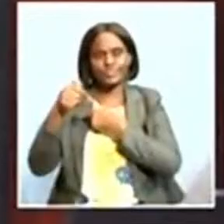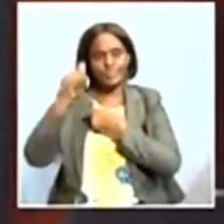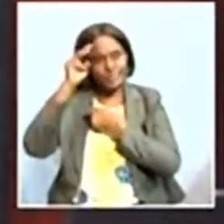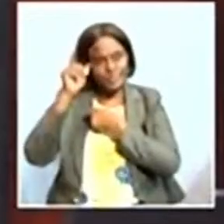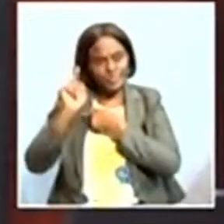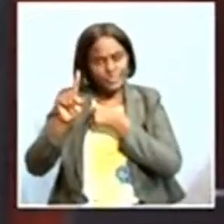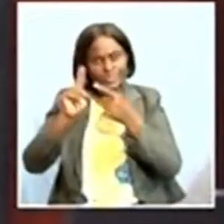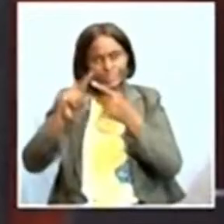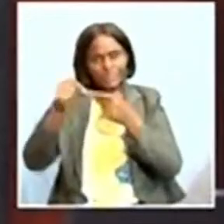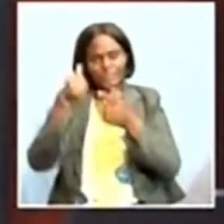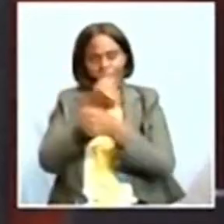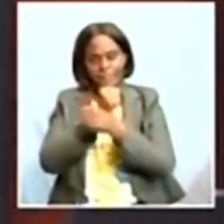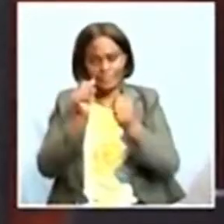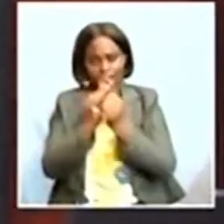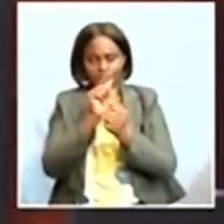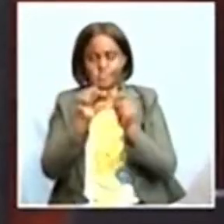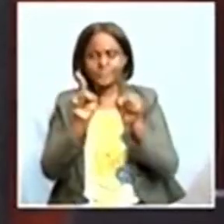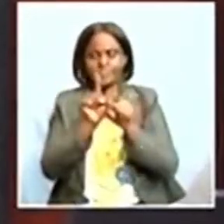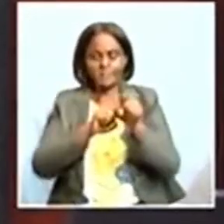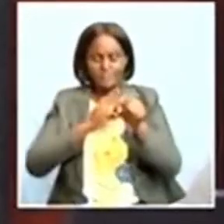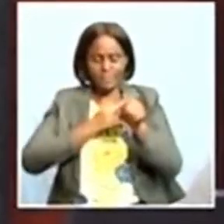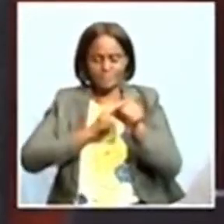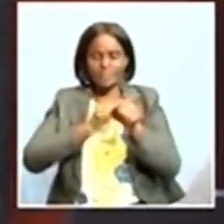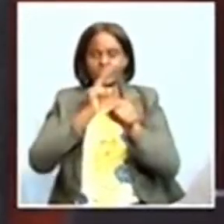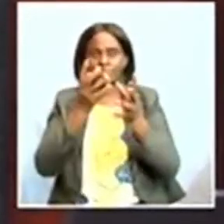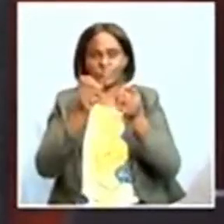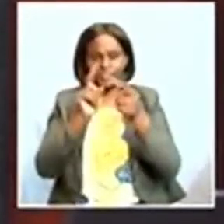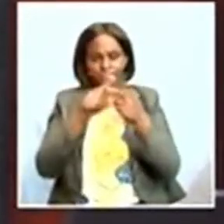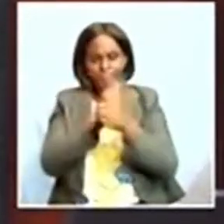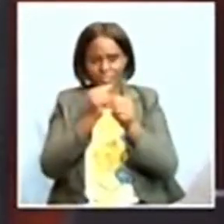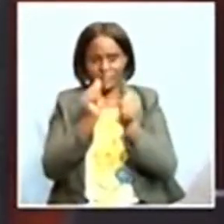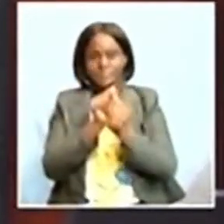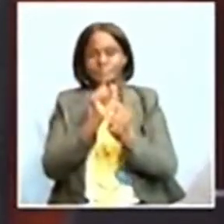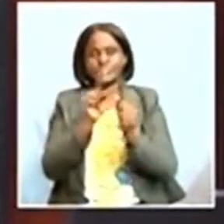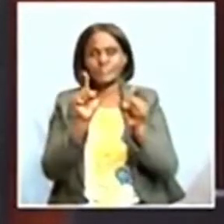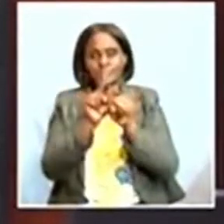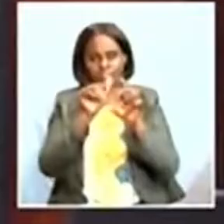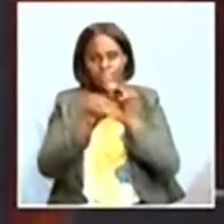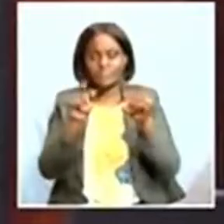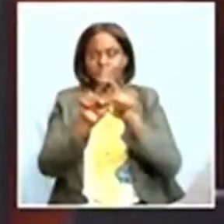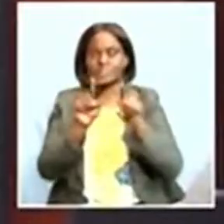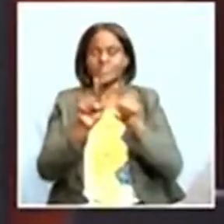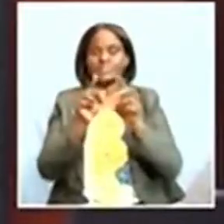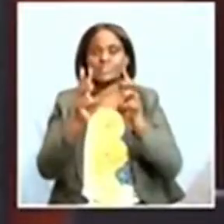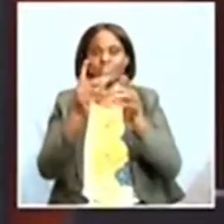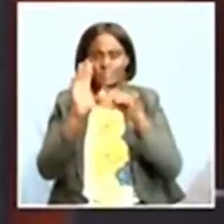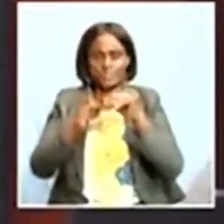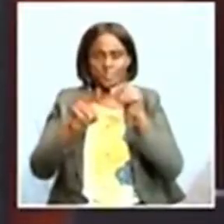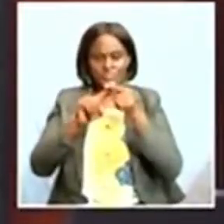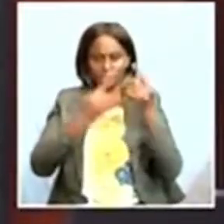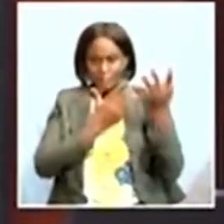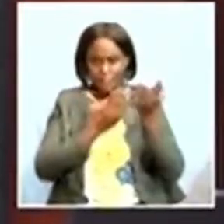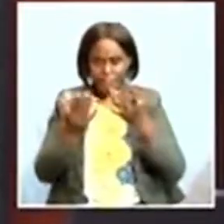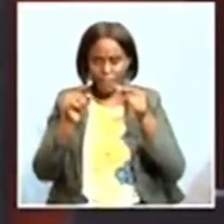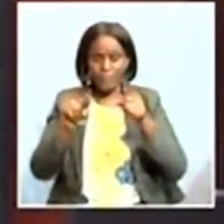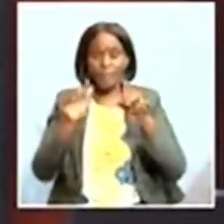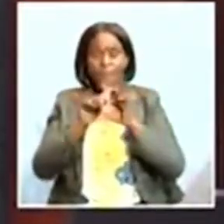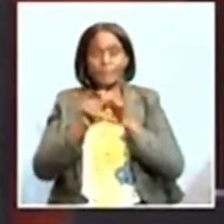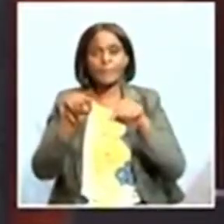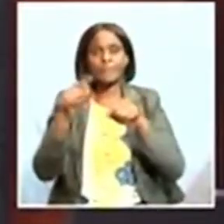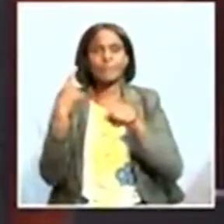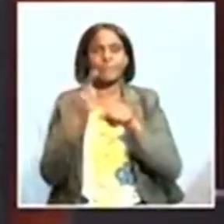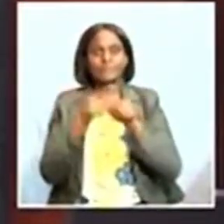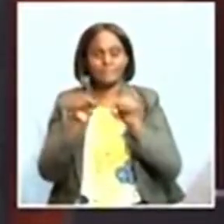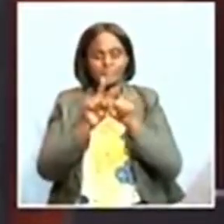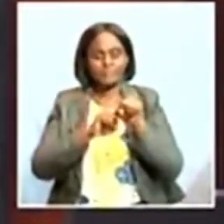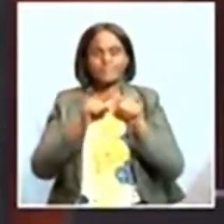to deal with it, and I'm sure they would want to deal with it in a particular manner than to bring it in the House